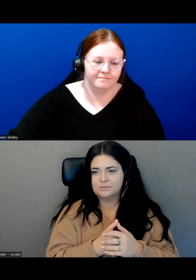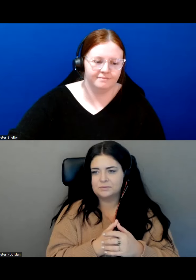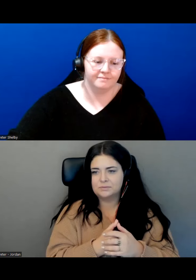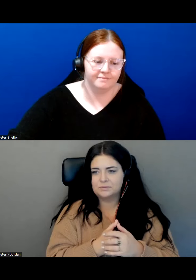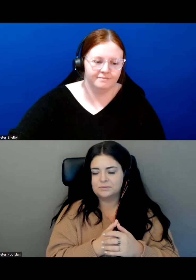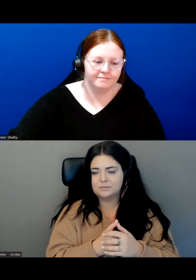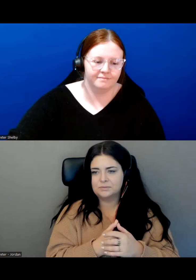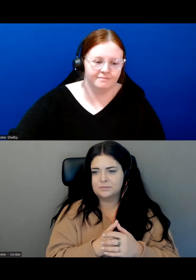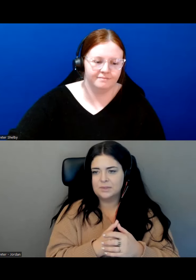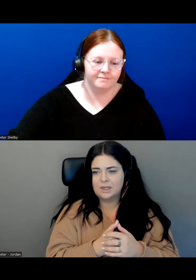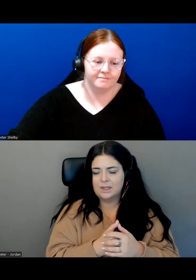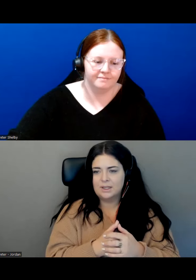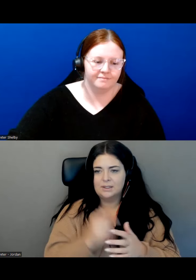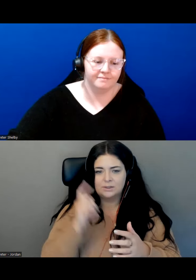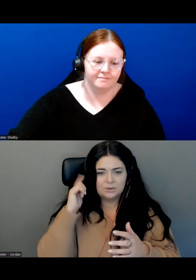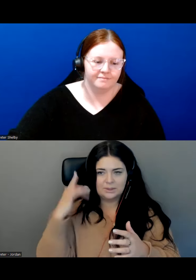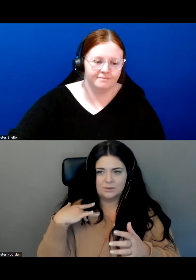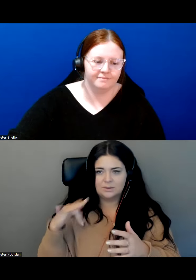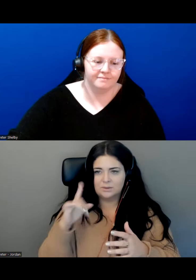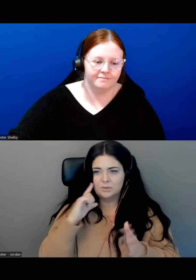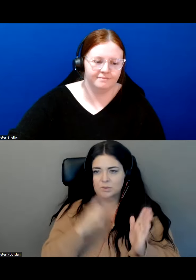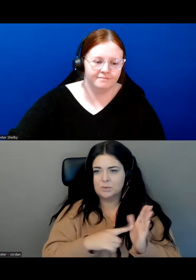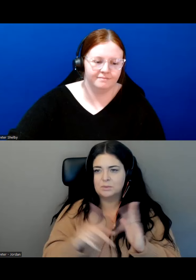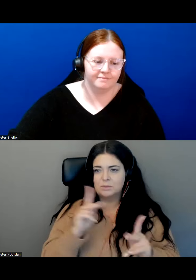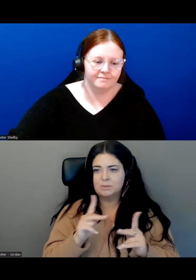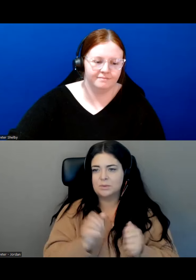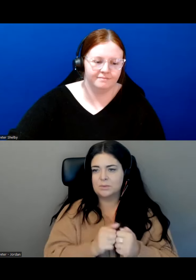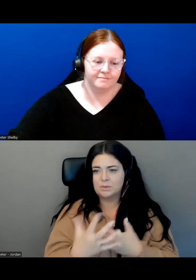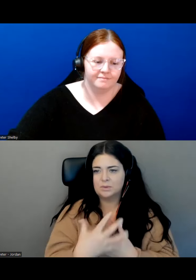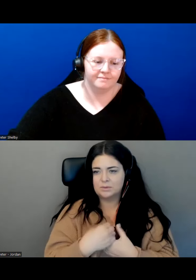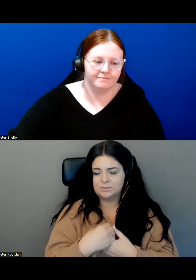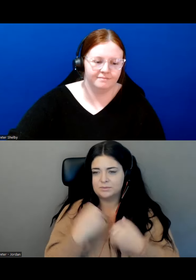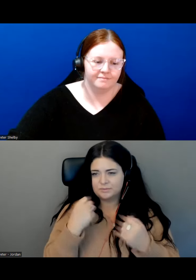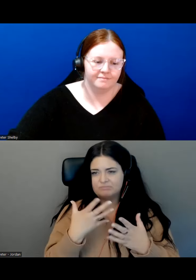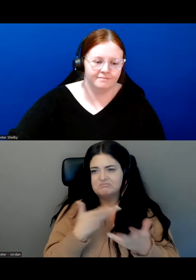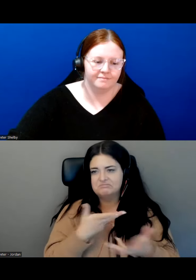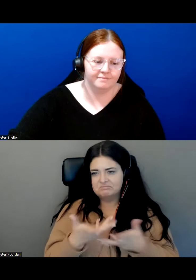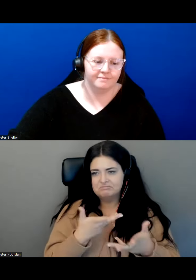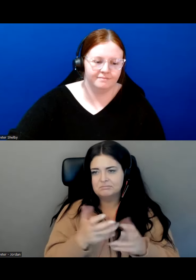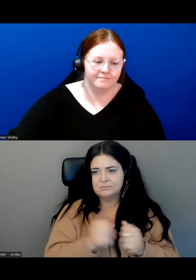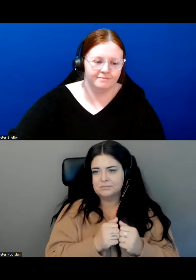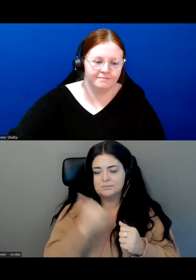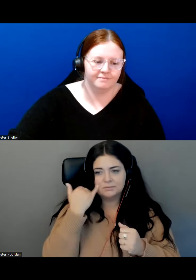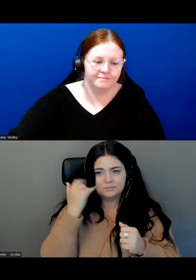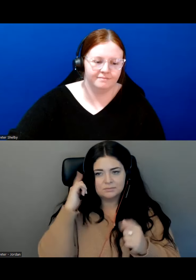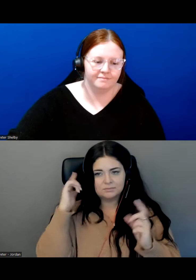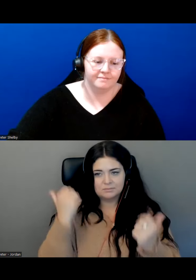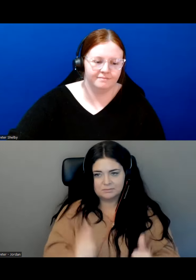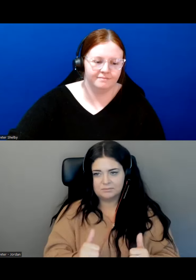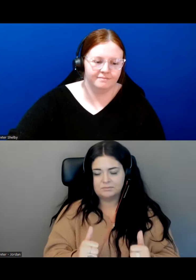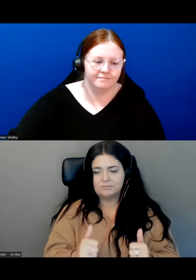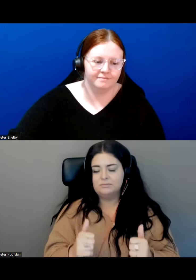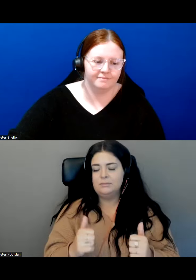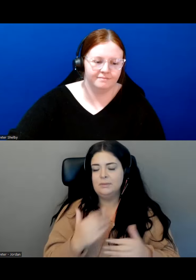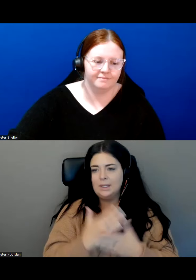that we see in people with autism, that can be a big one to work on. So if there's hearing loss, and devices are